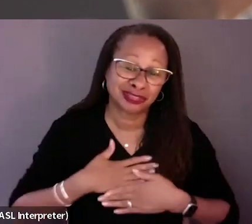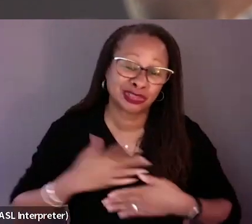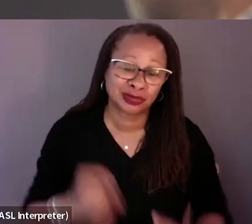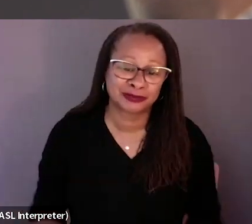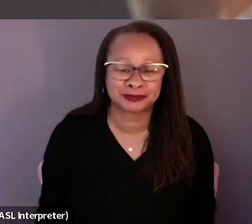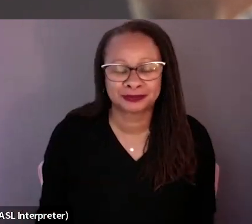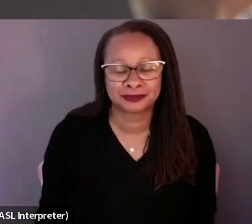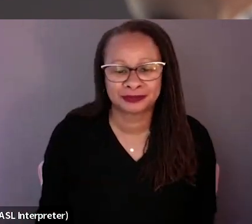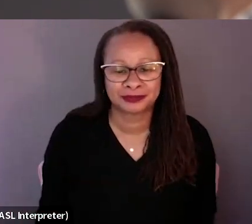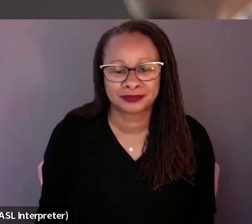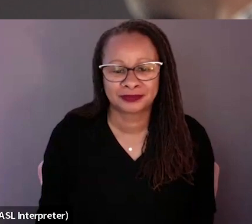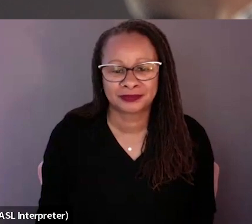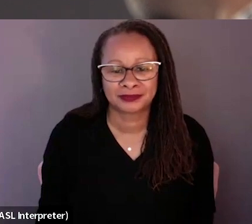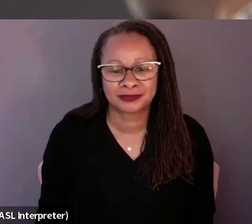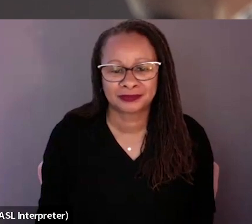it was